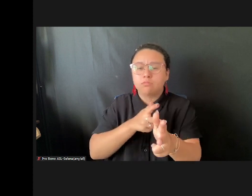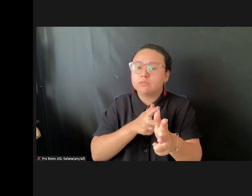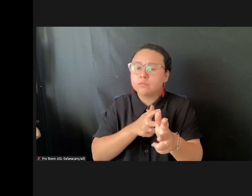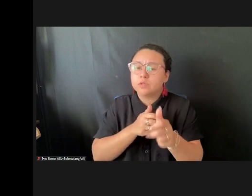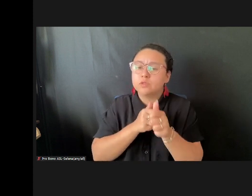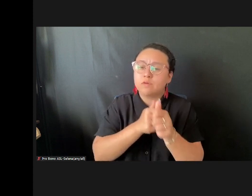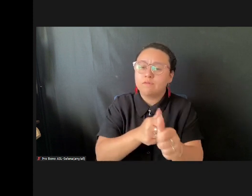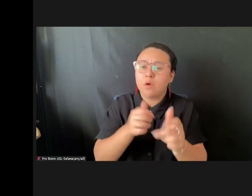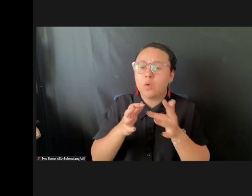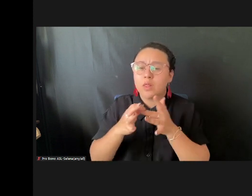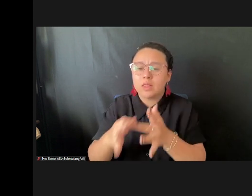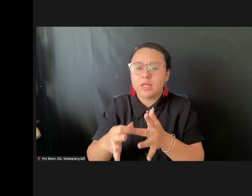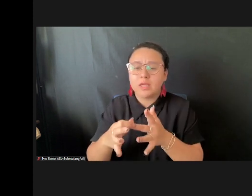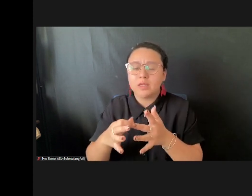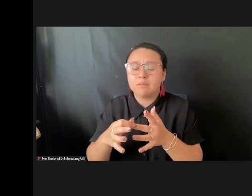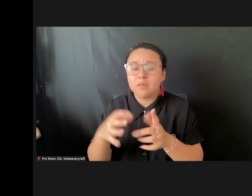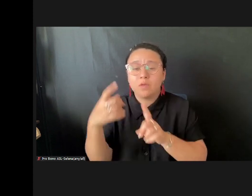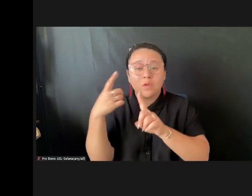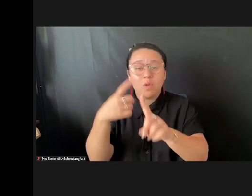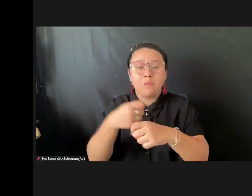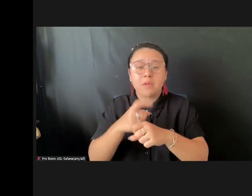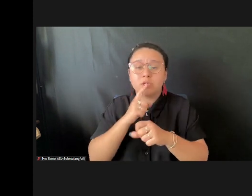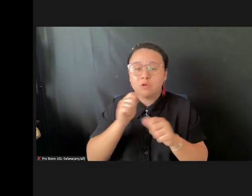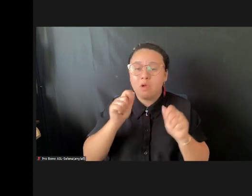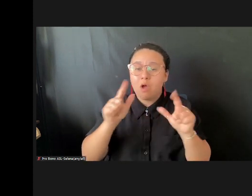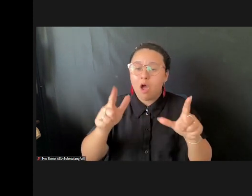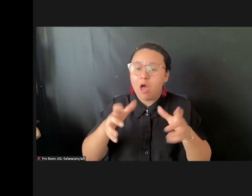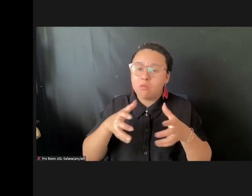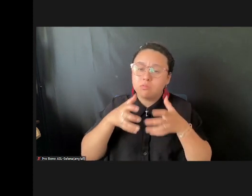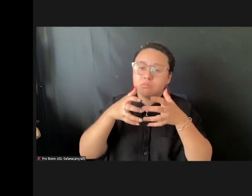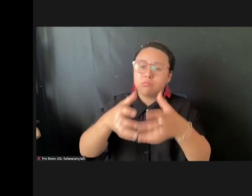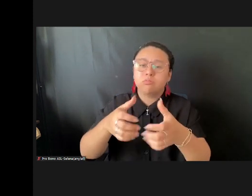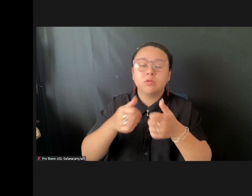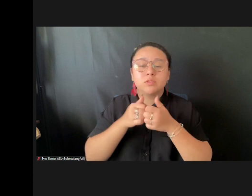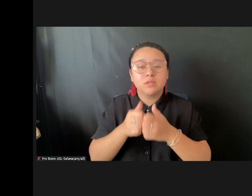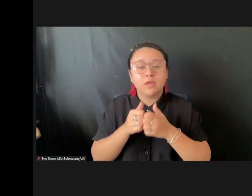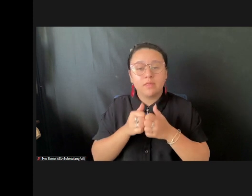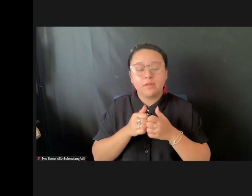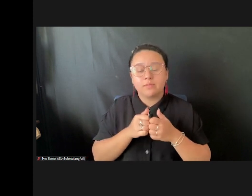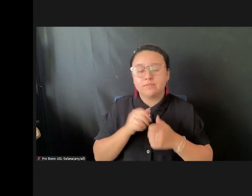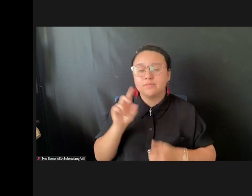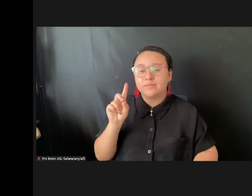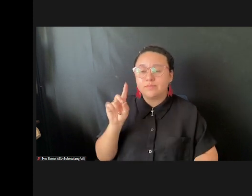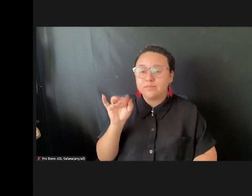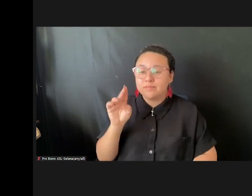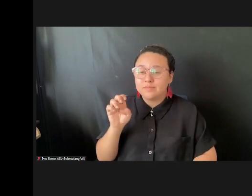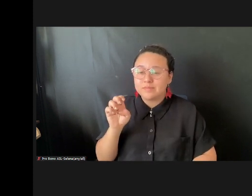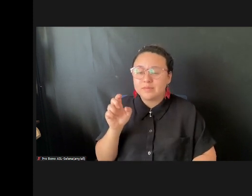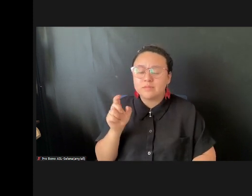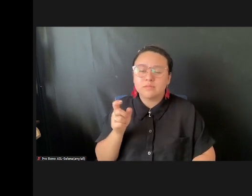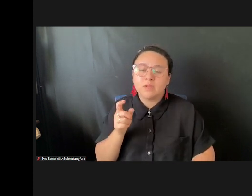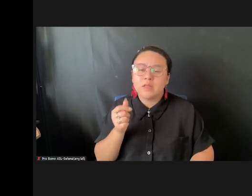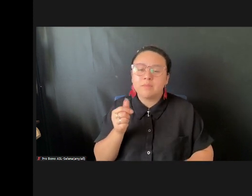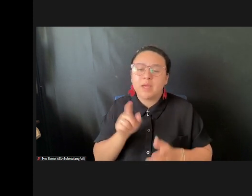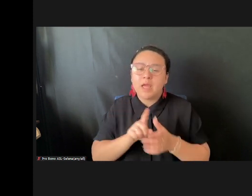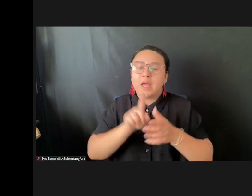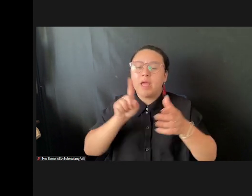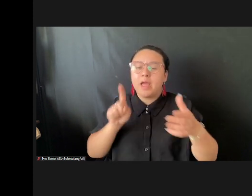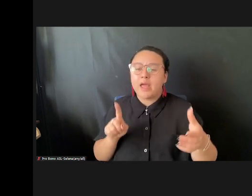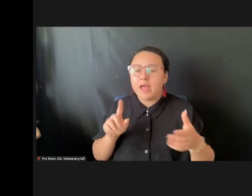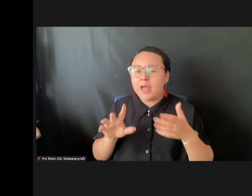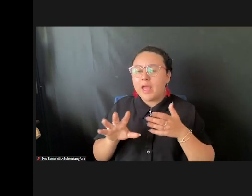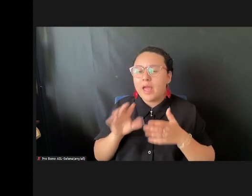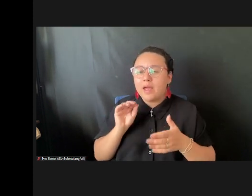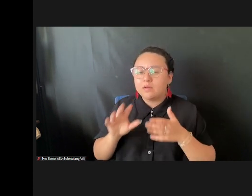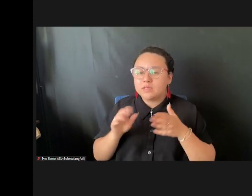moving forward together. Diane was always a bit of an outsider. That's what she considered herself to be. And